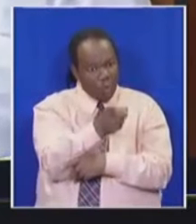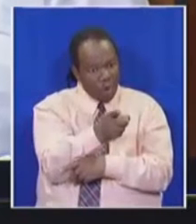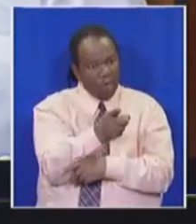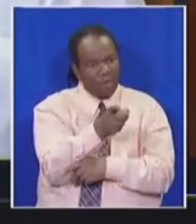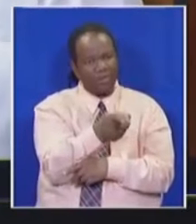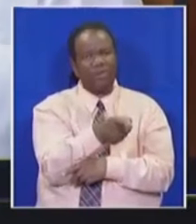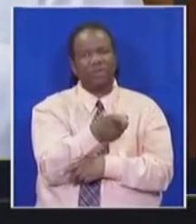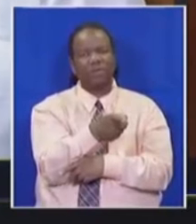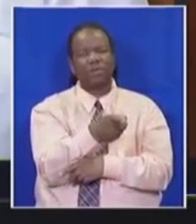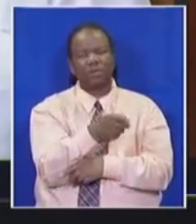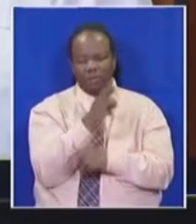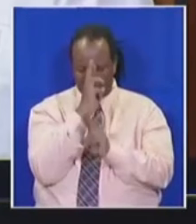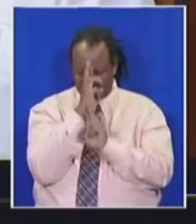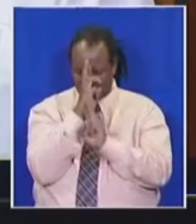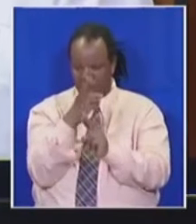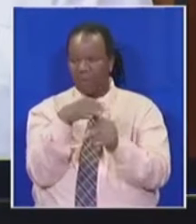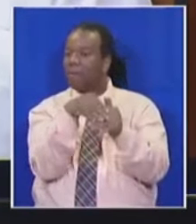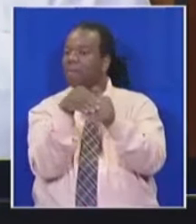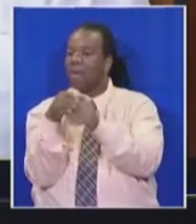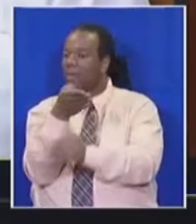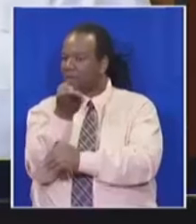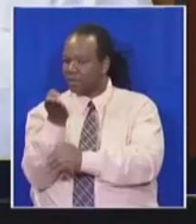Honourable members,